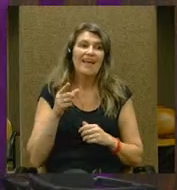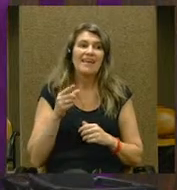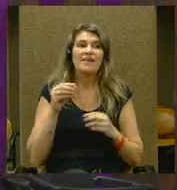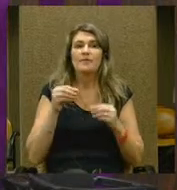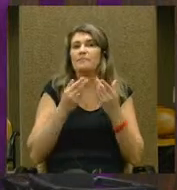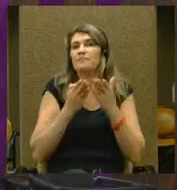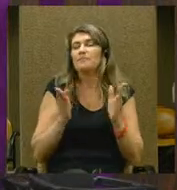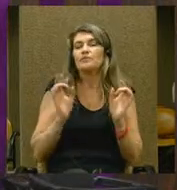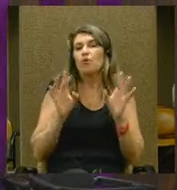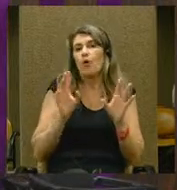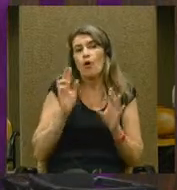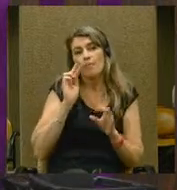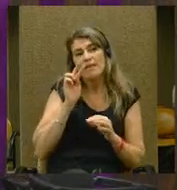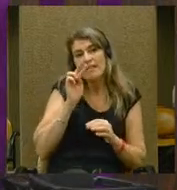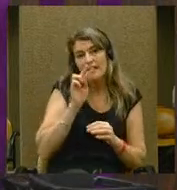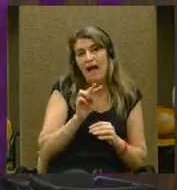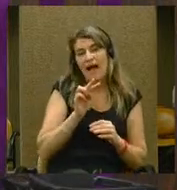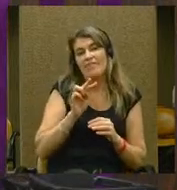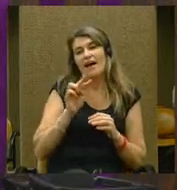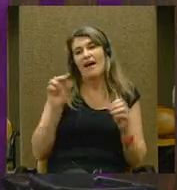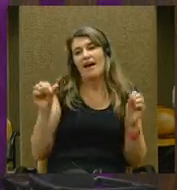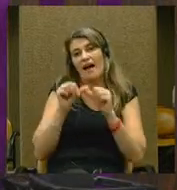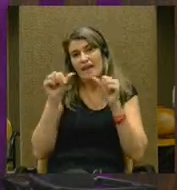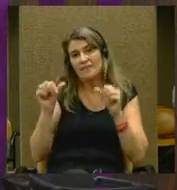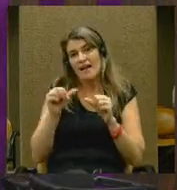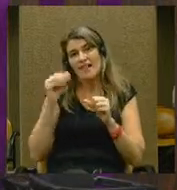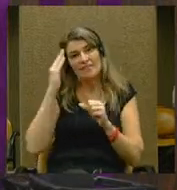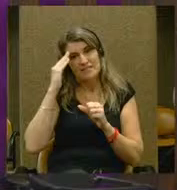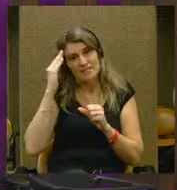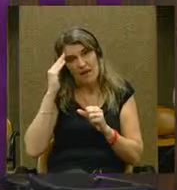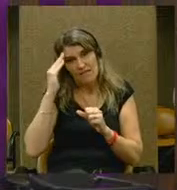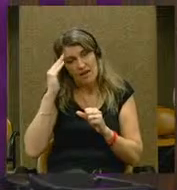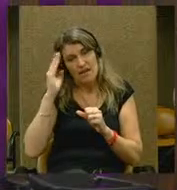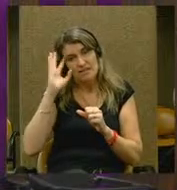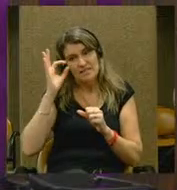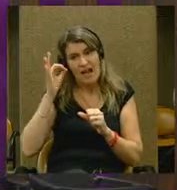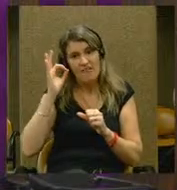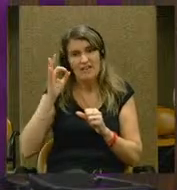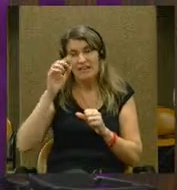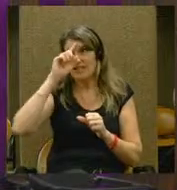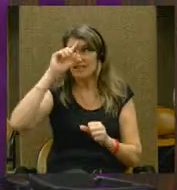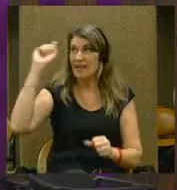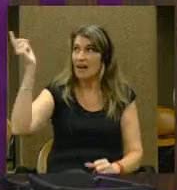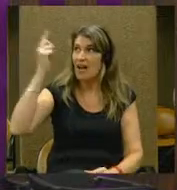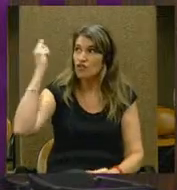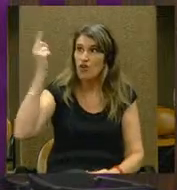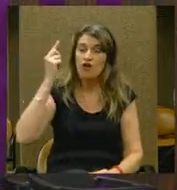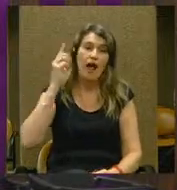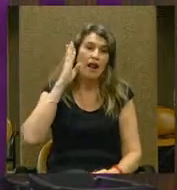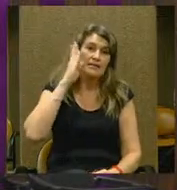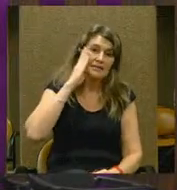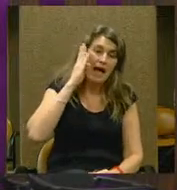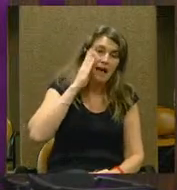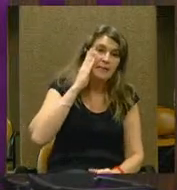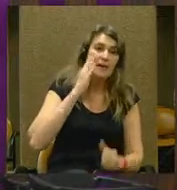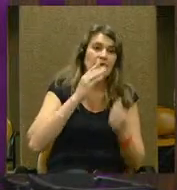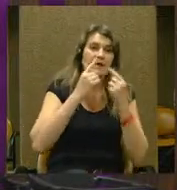We hope that this is a construction of knowledge, of a global